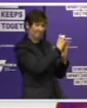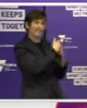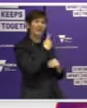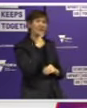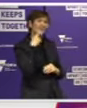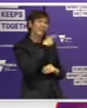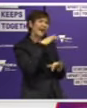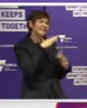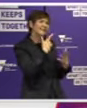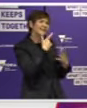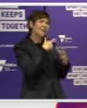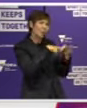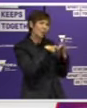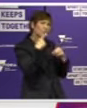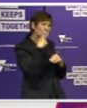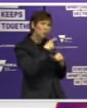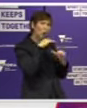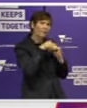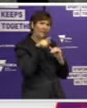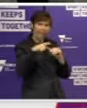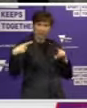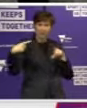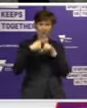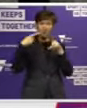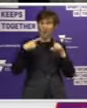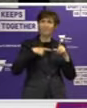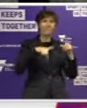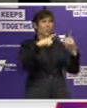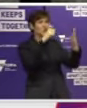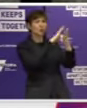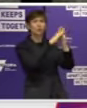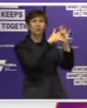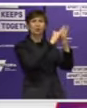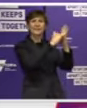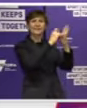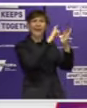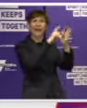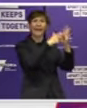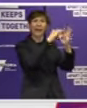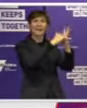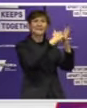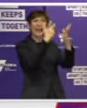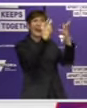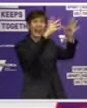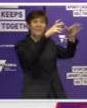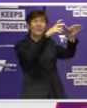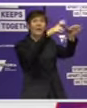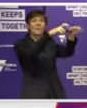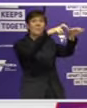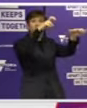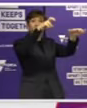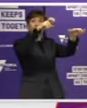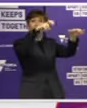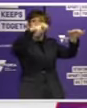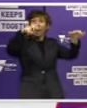discrepancy, because I don't think people picked up that Mr. Eccles left at 12 o'clock. Indeed, what I was questioned